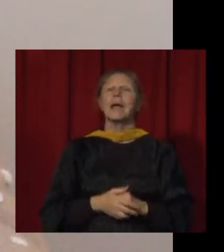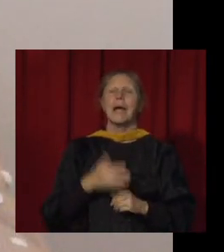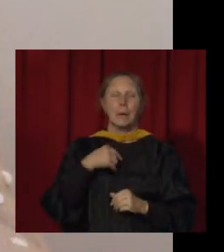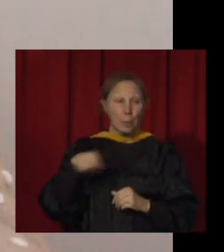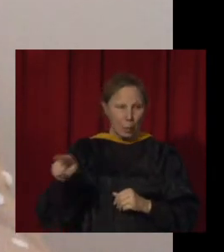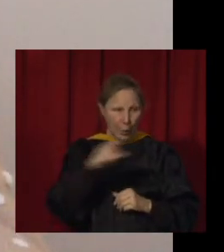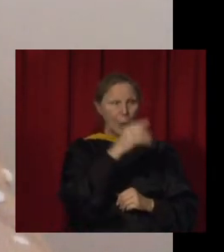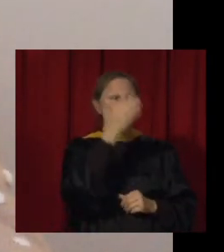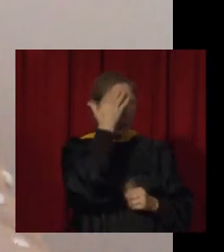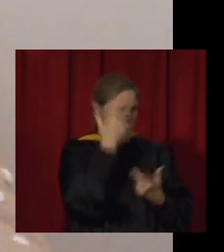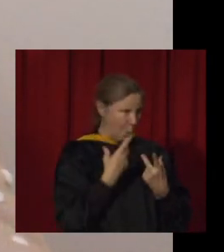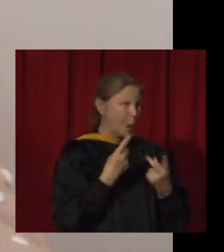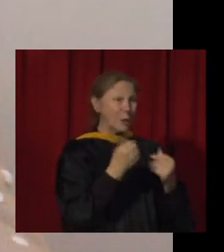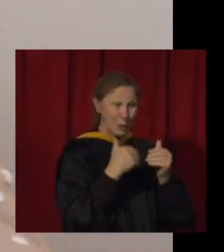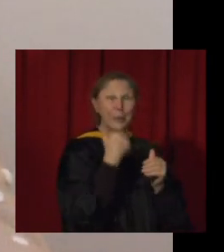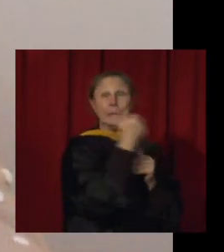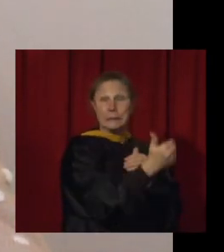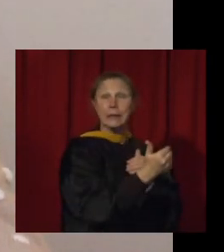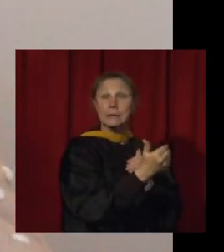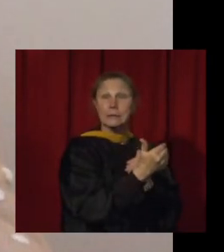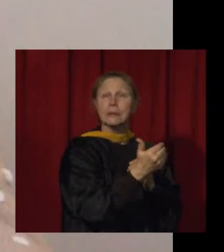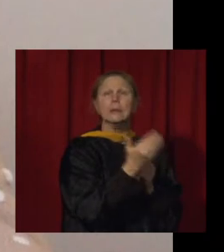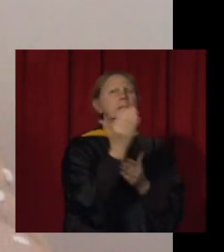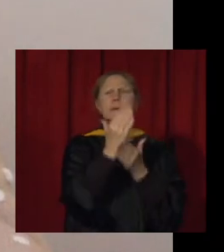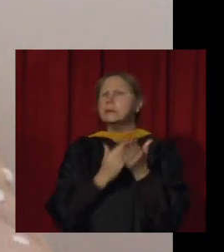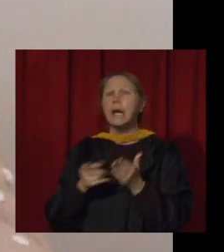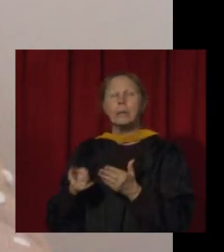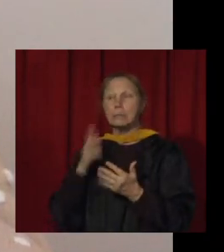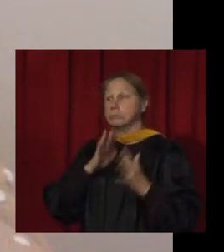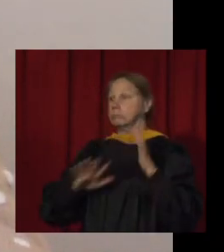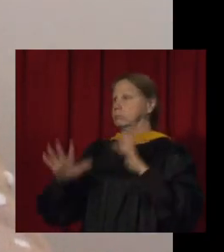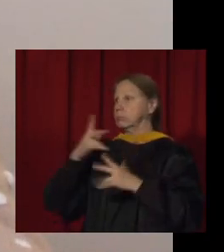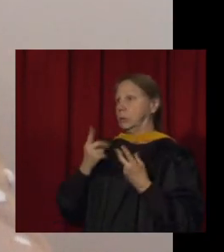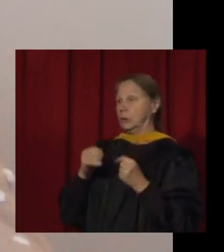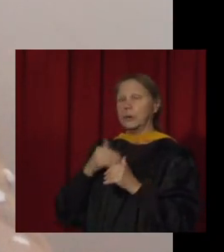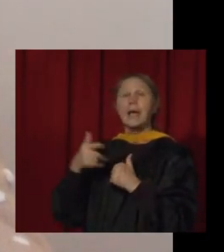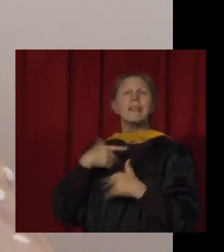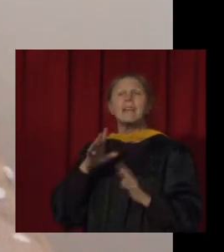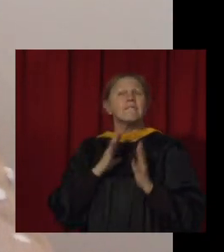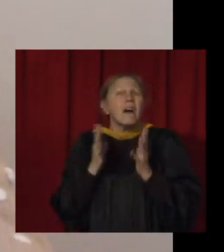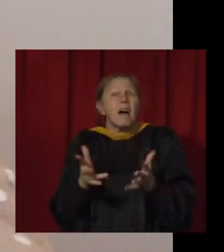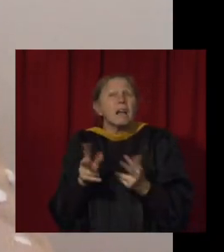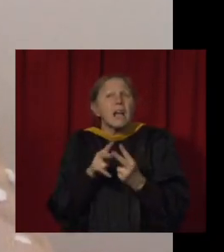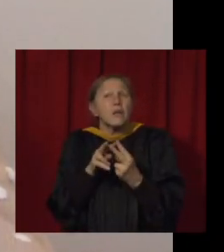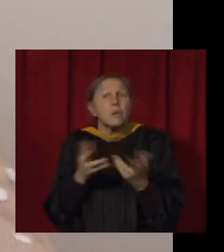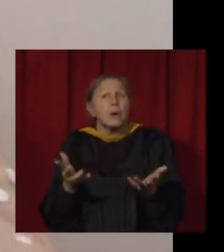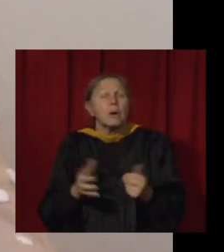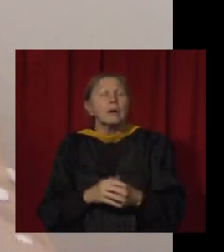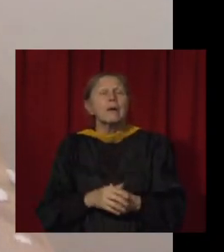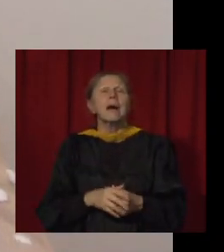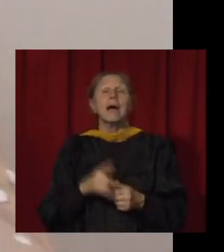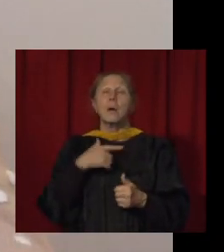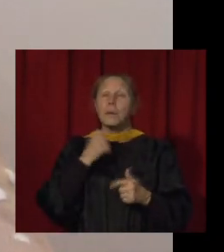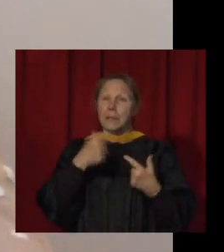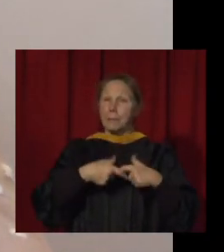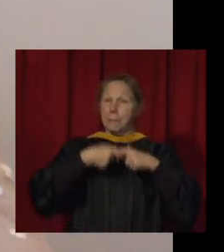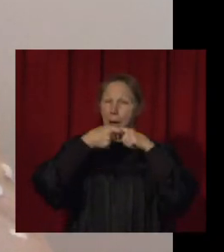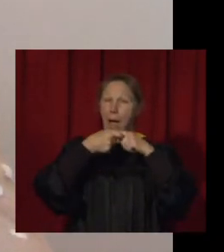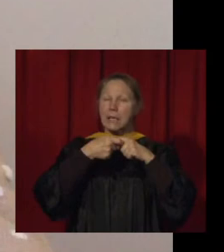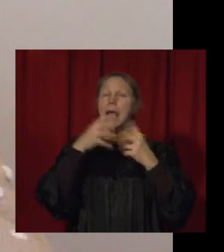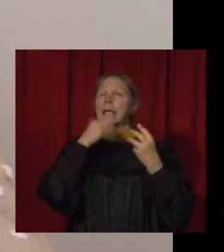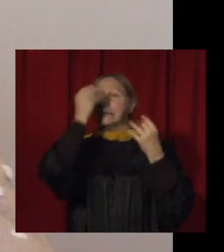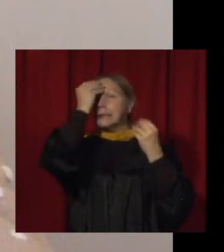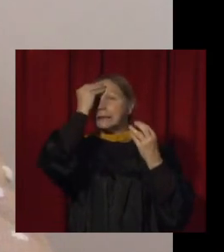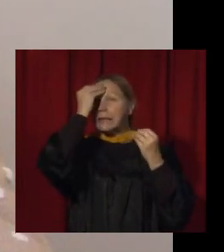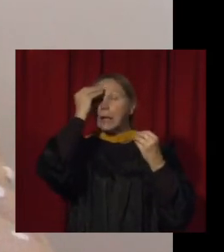know exactly where we are headed to from here, but others don't, and that's perfectly fine. Sometimes we just need to pause and take a